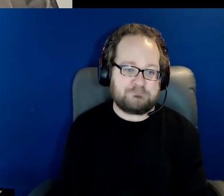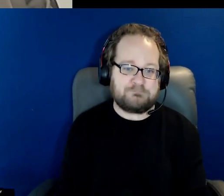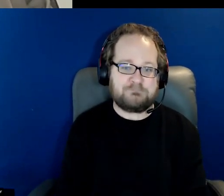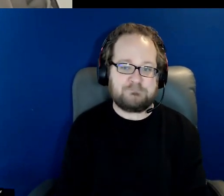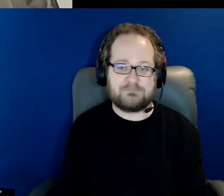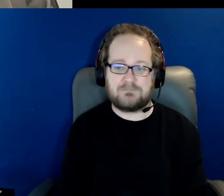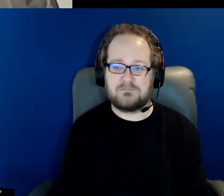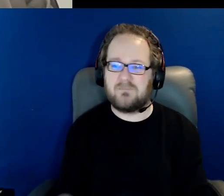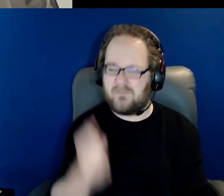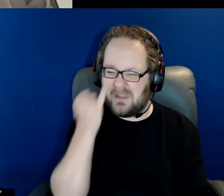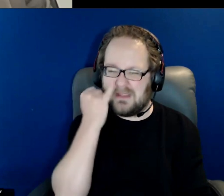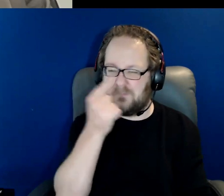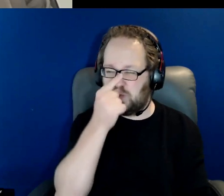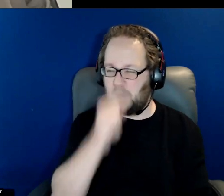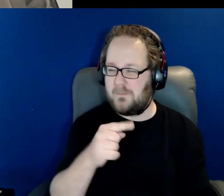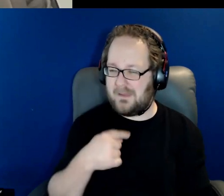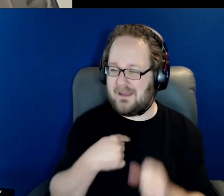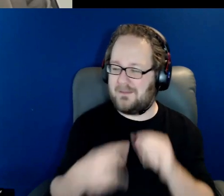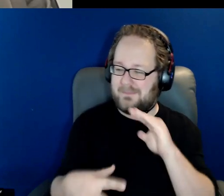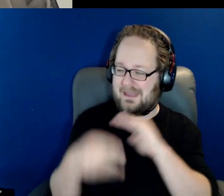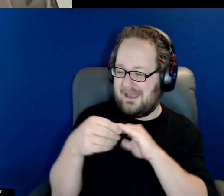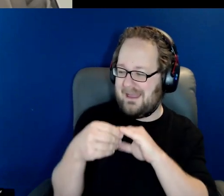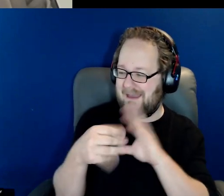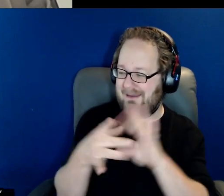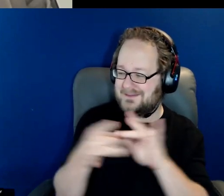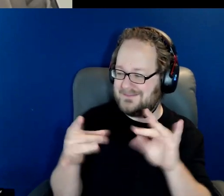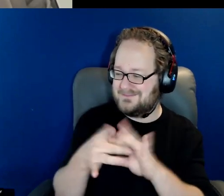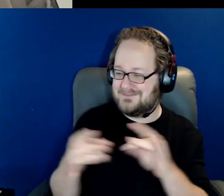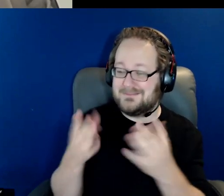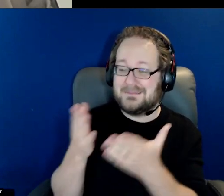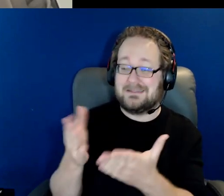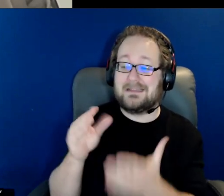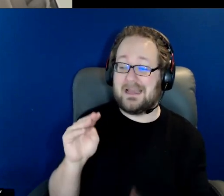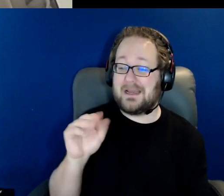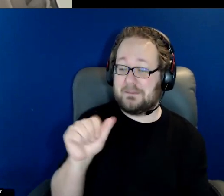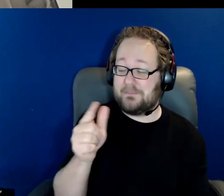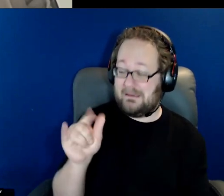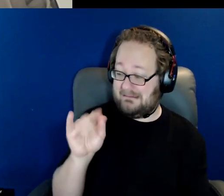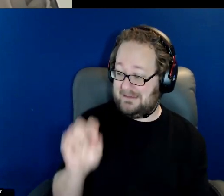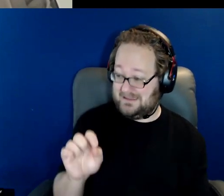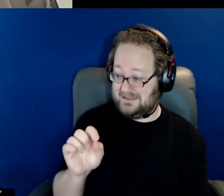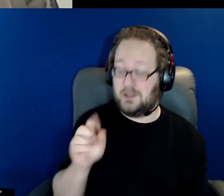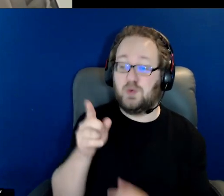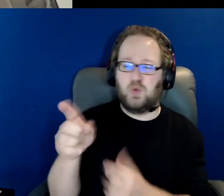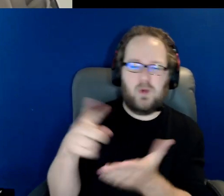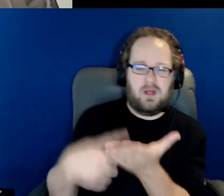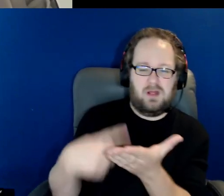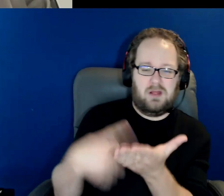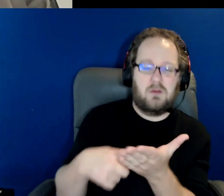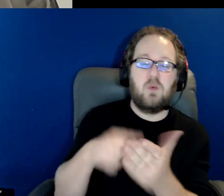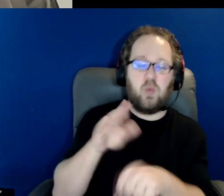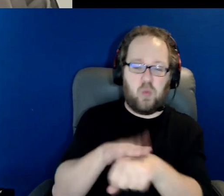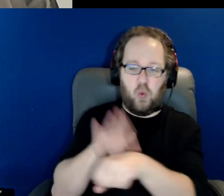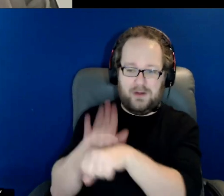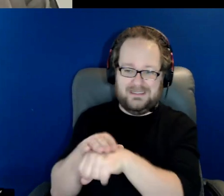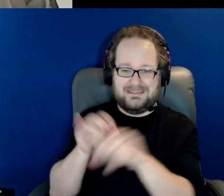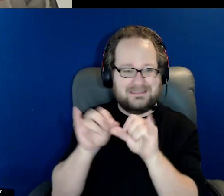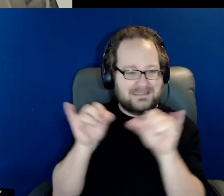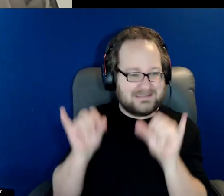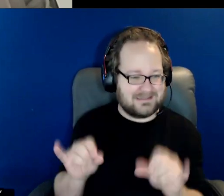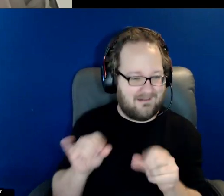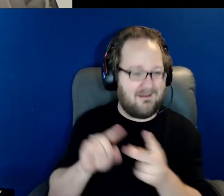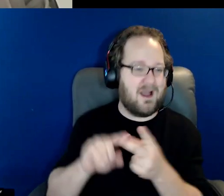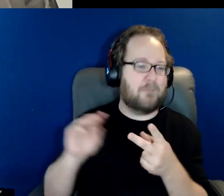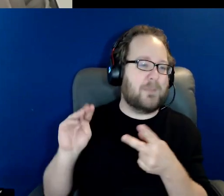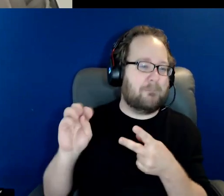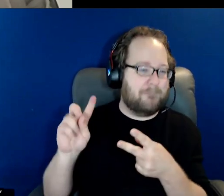If I can add to, and Maggie, you got to warning systems earlier on, the role that media plays,